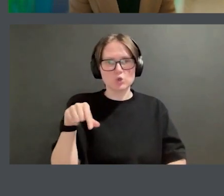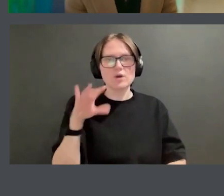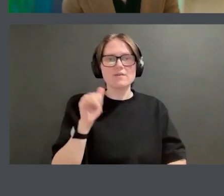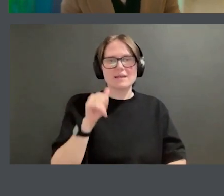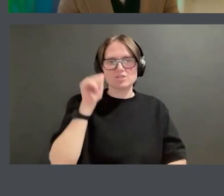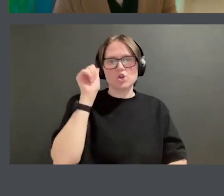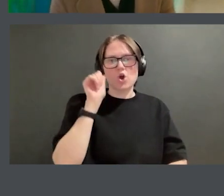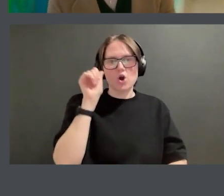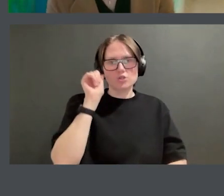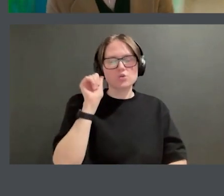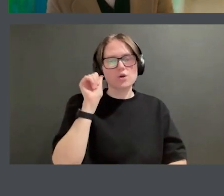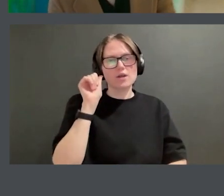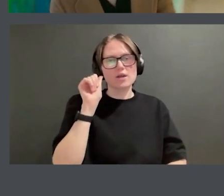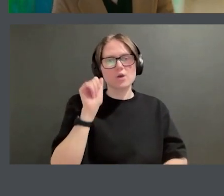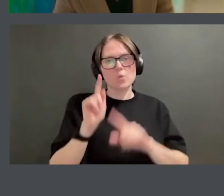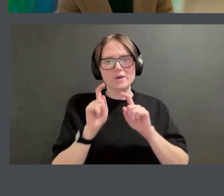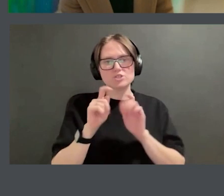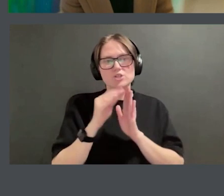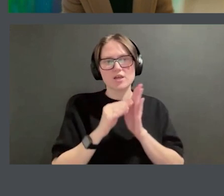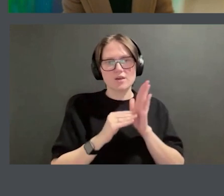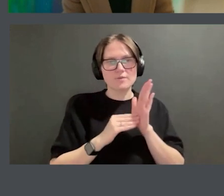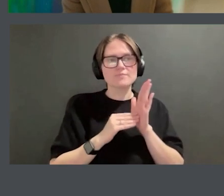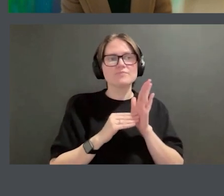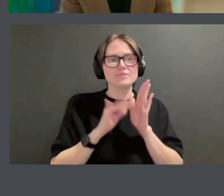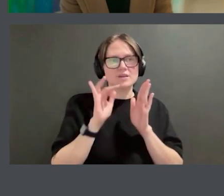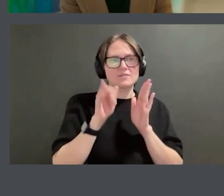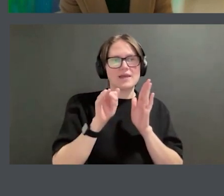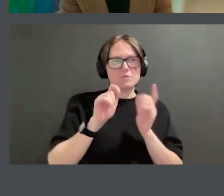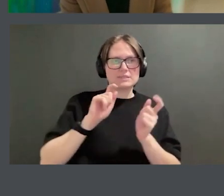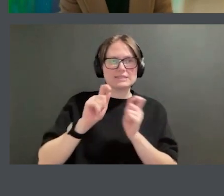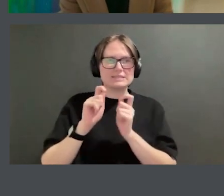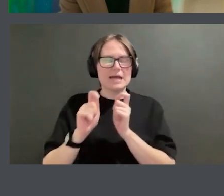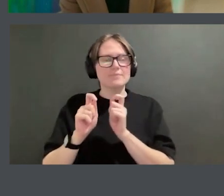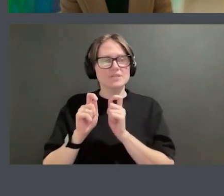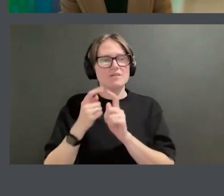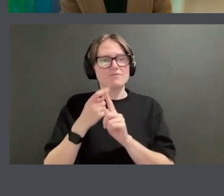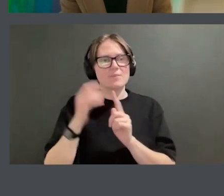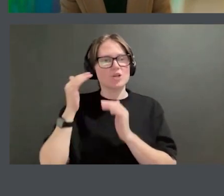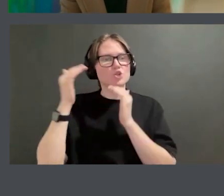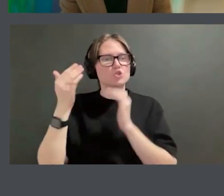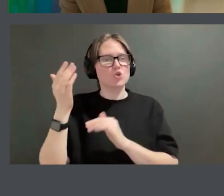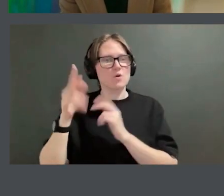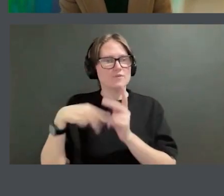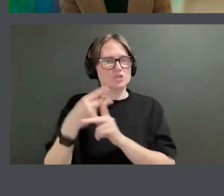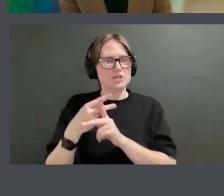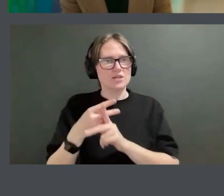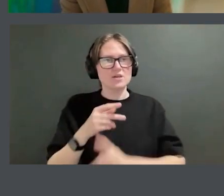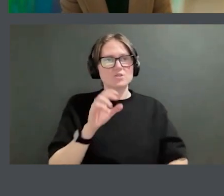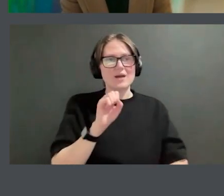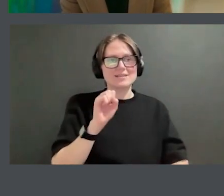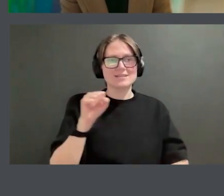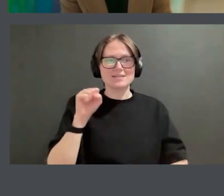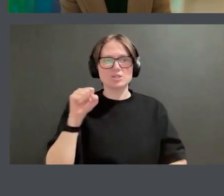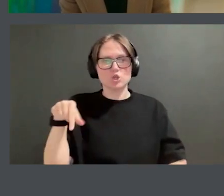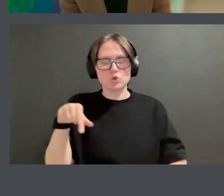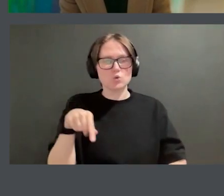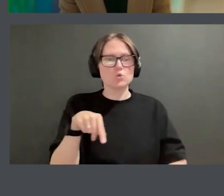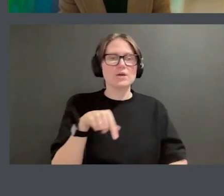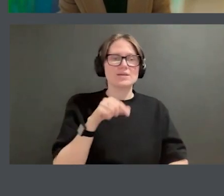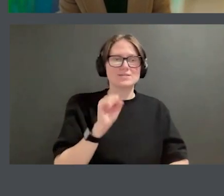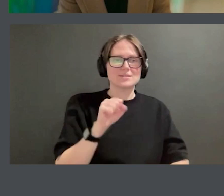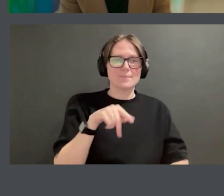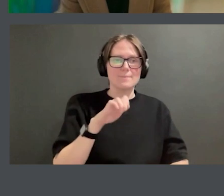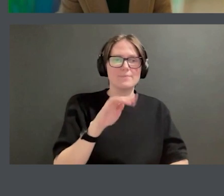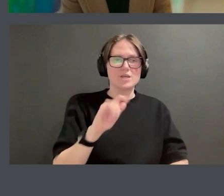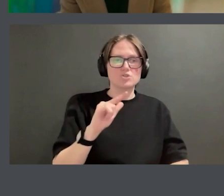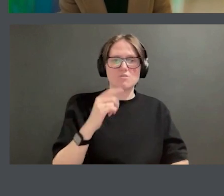auditory questionnaire, and it was adapted from an adult version. So the SSQ stands for Spatial, Speech, and Qualities